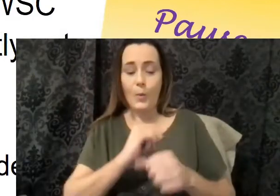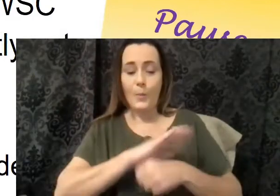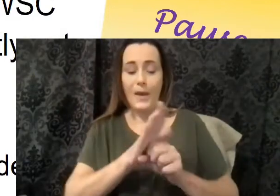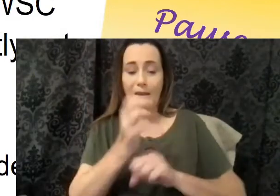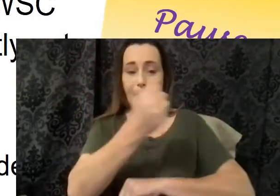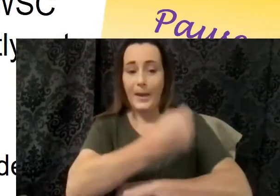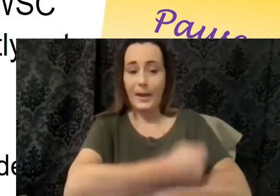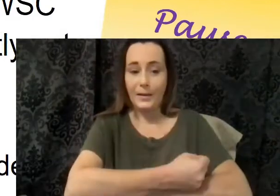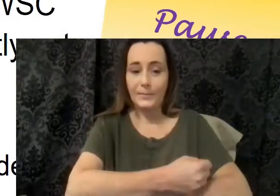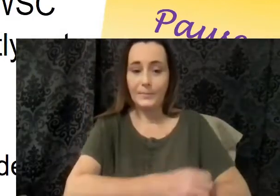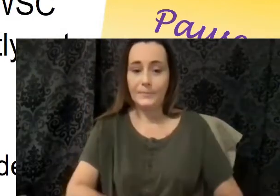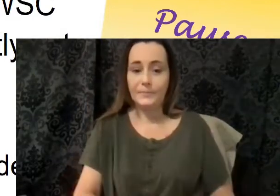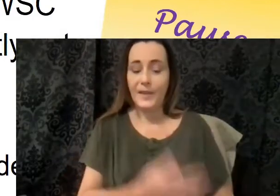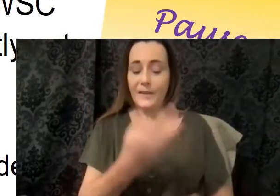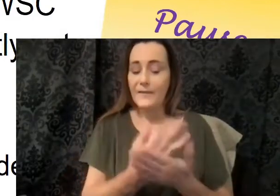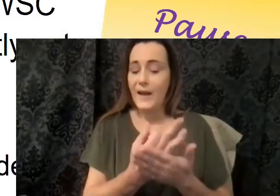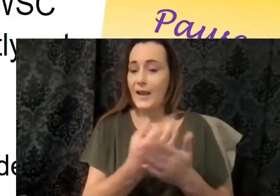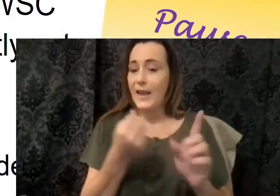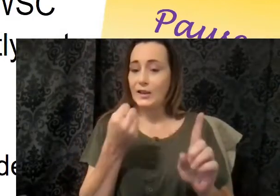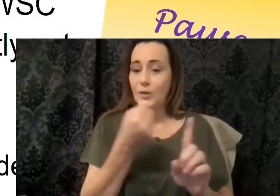Financial impact, none.